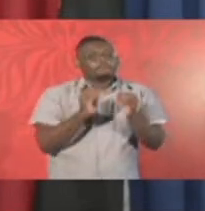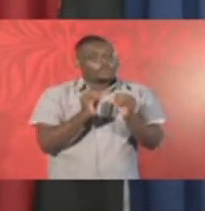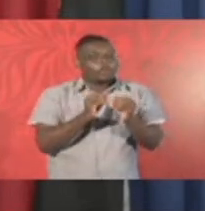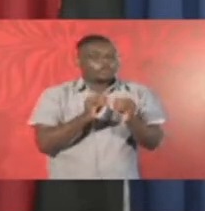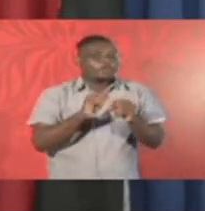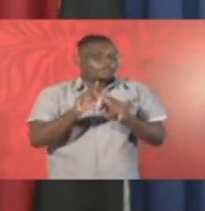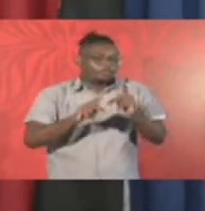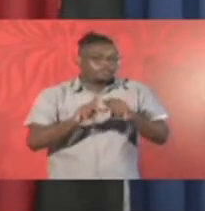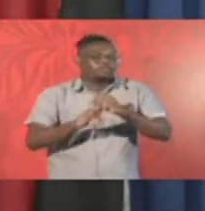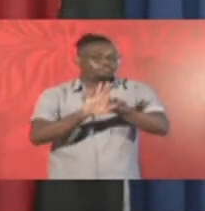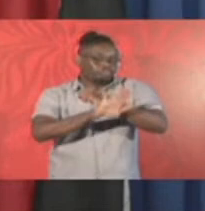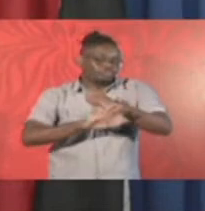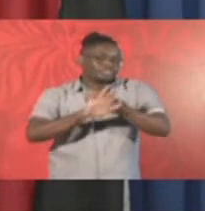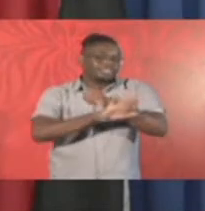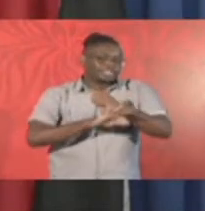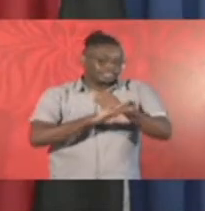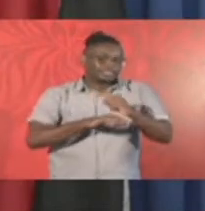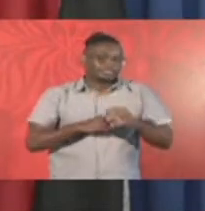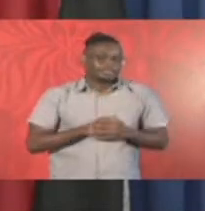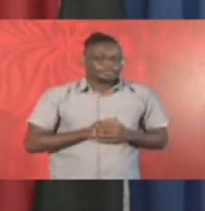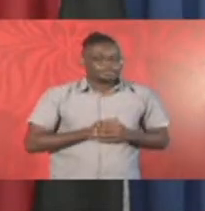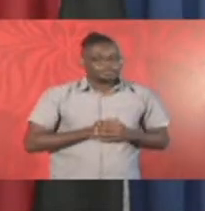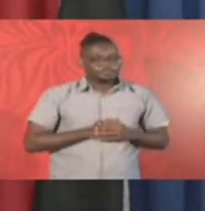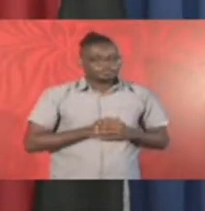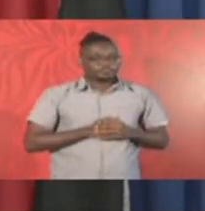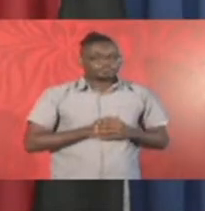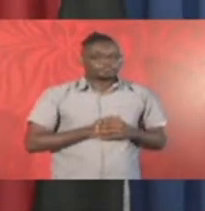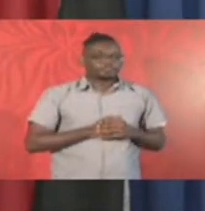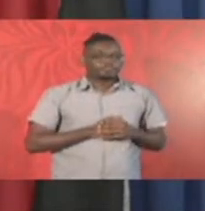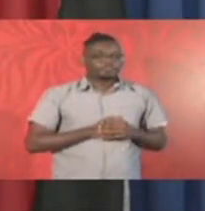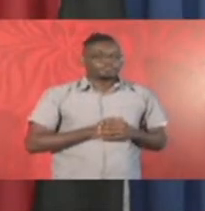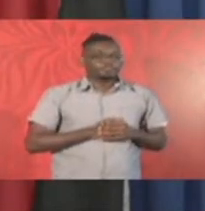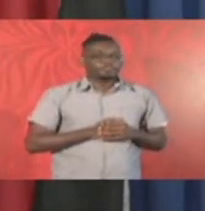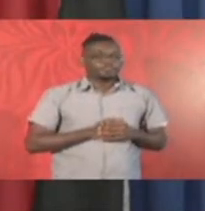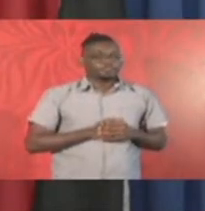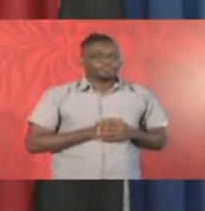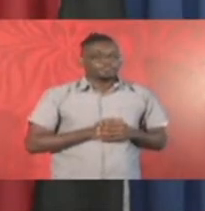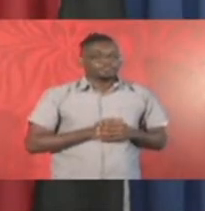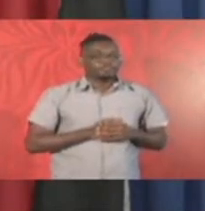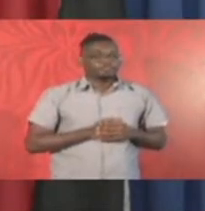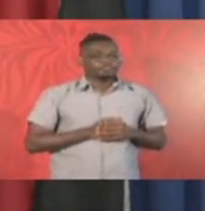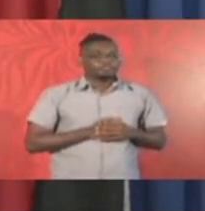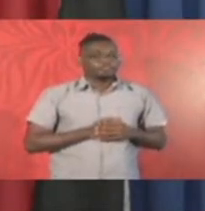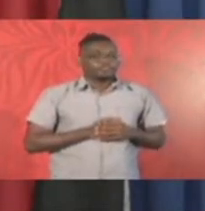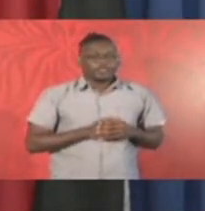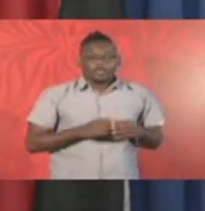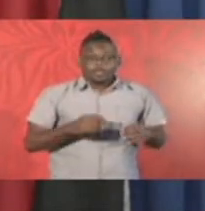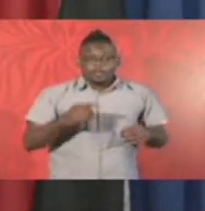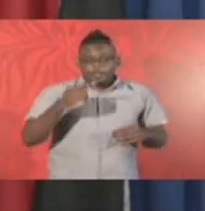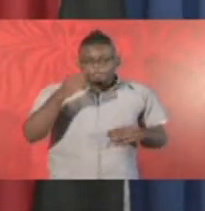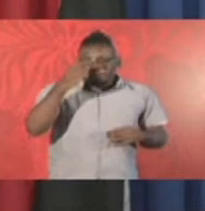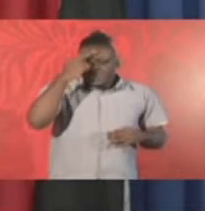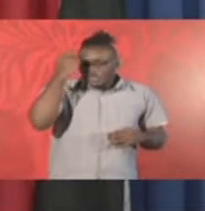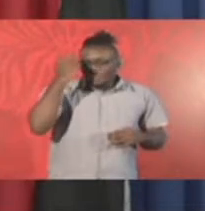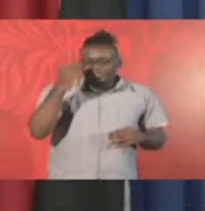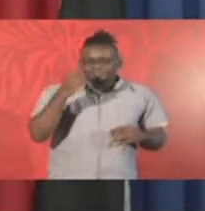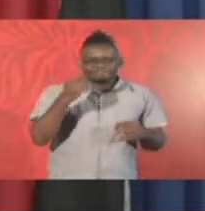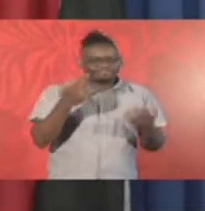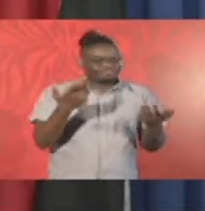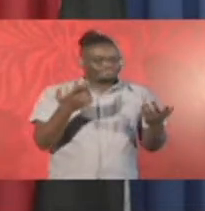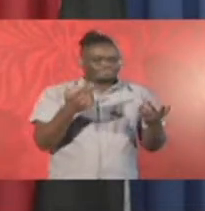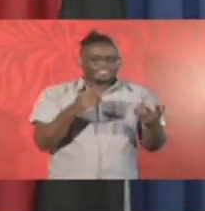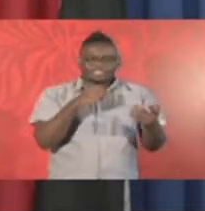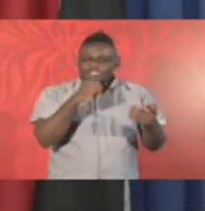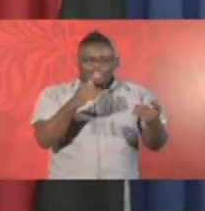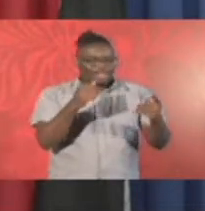August numbers that we are now saying had not met or have not met the expectations. But if